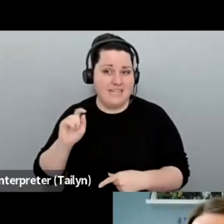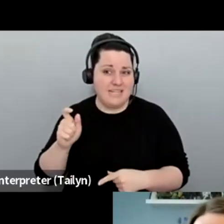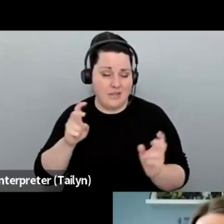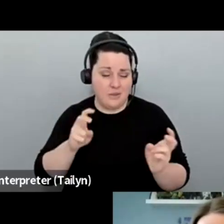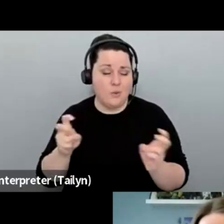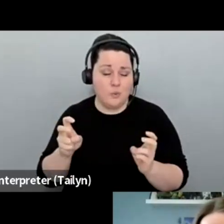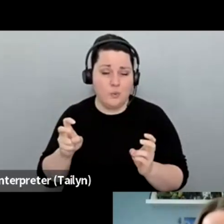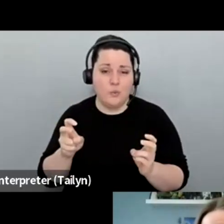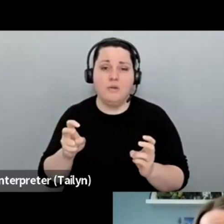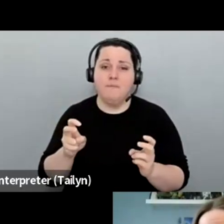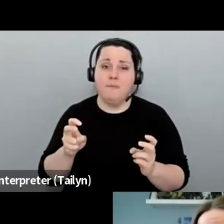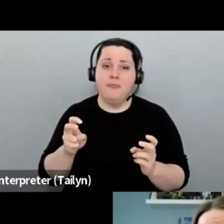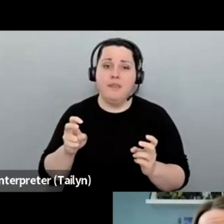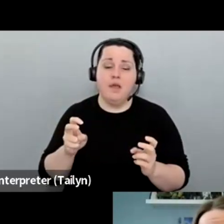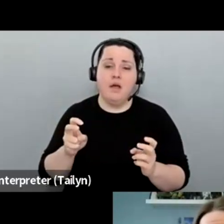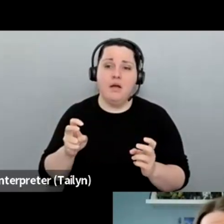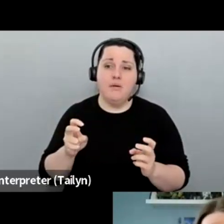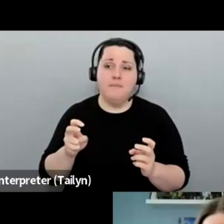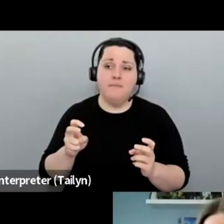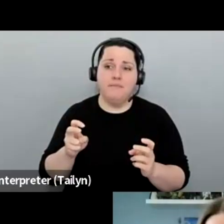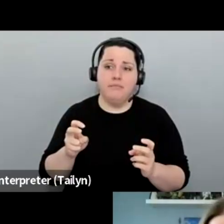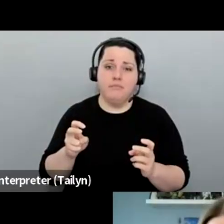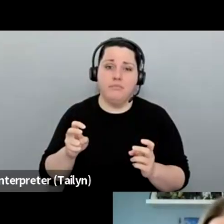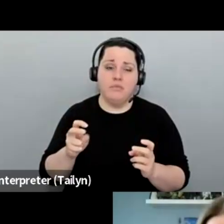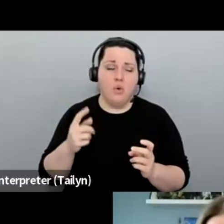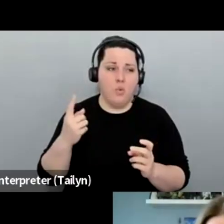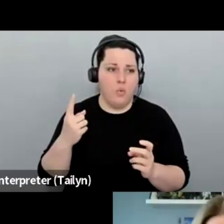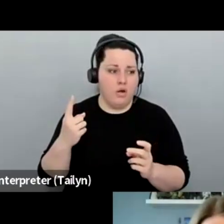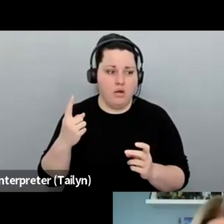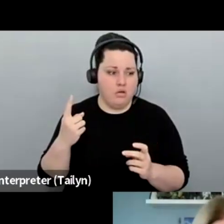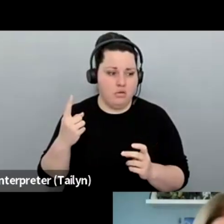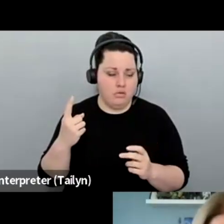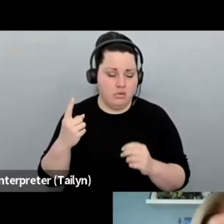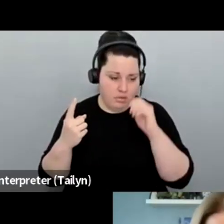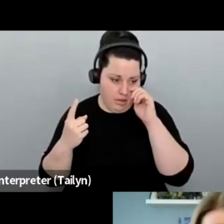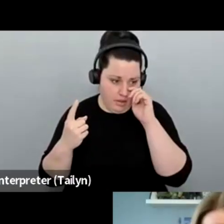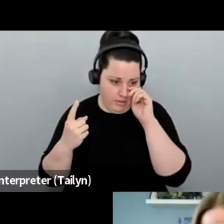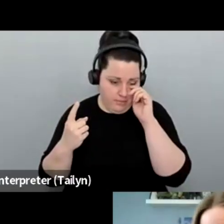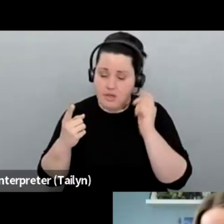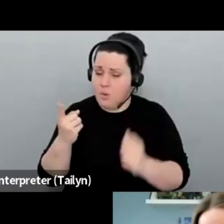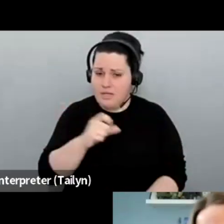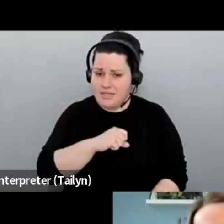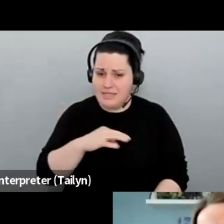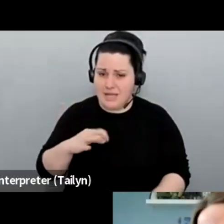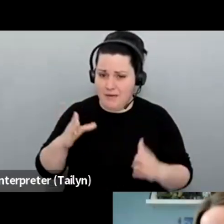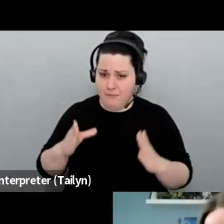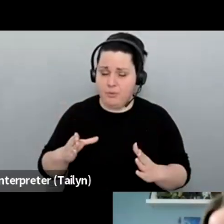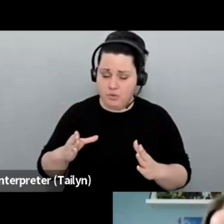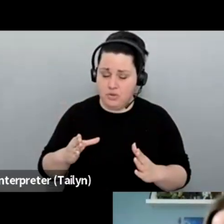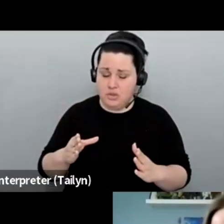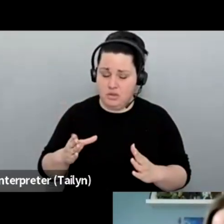issues, and we heard from one of the staffers who came to